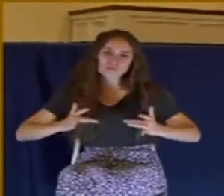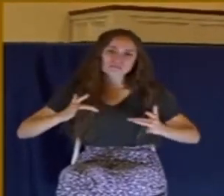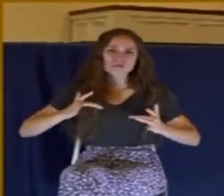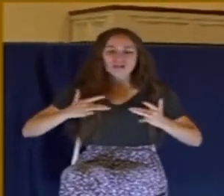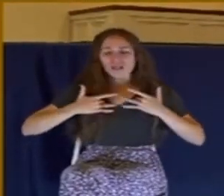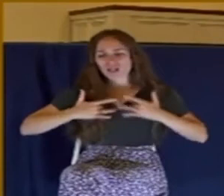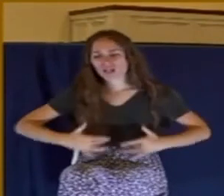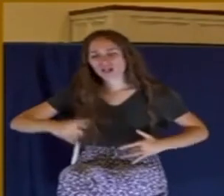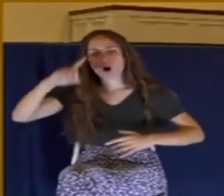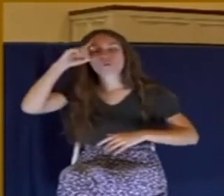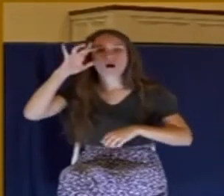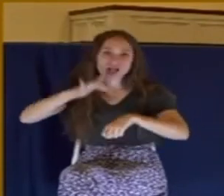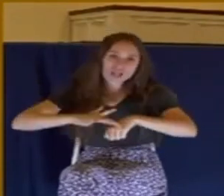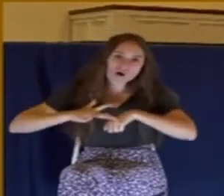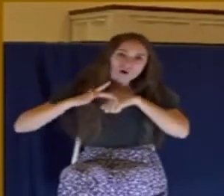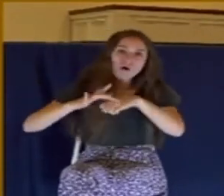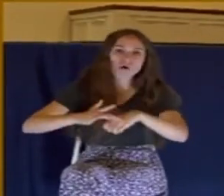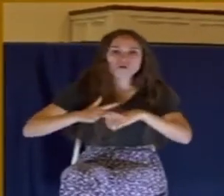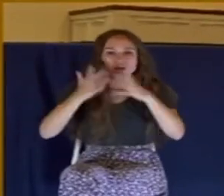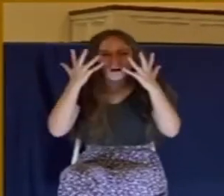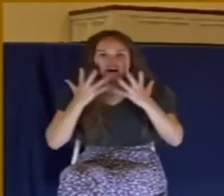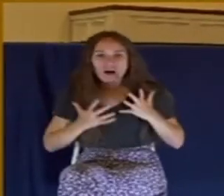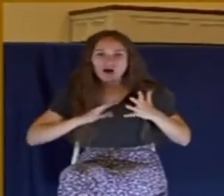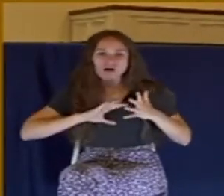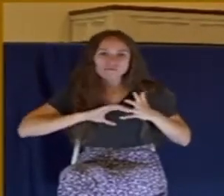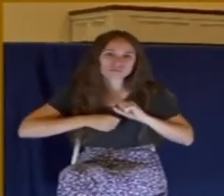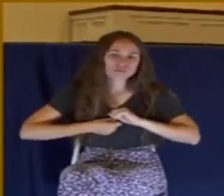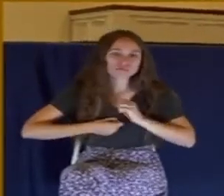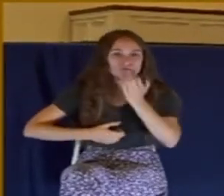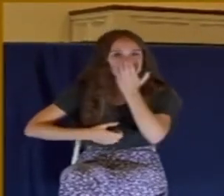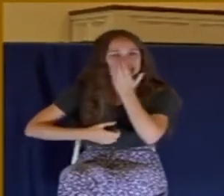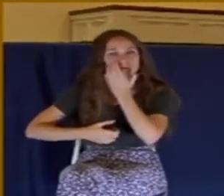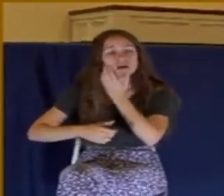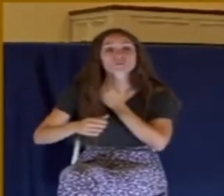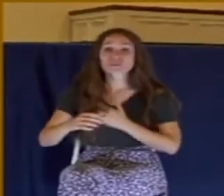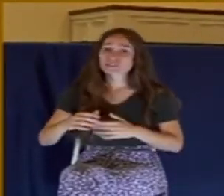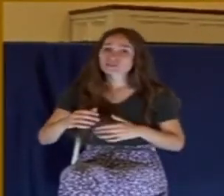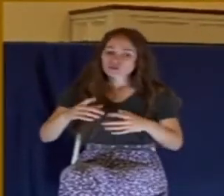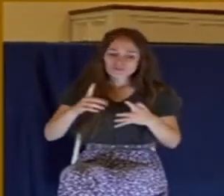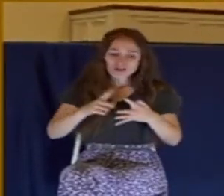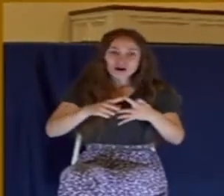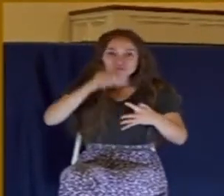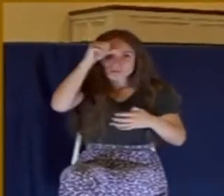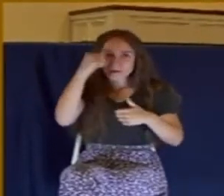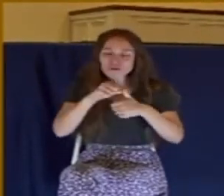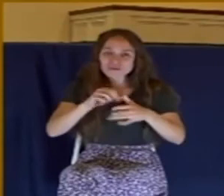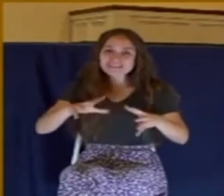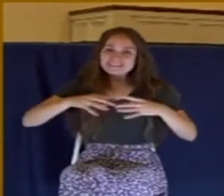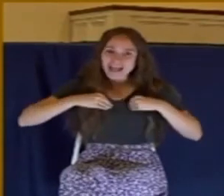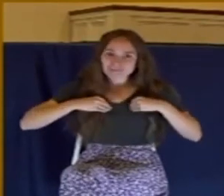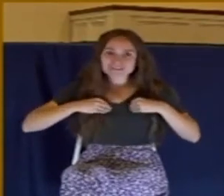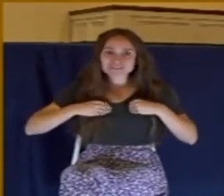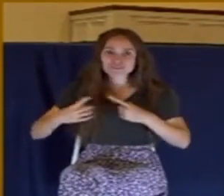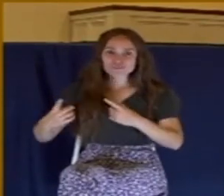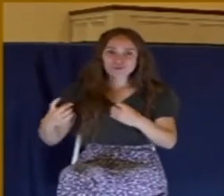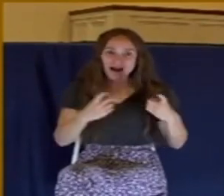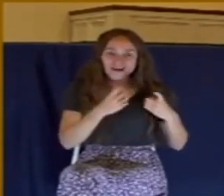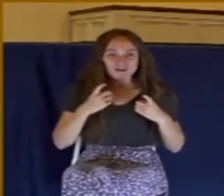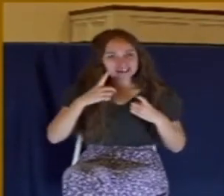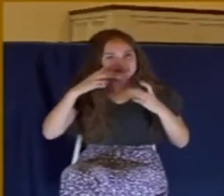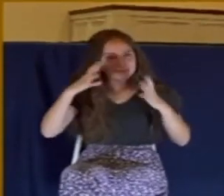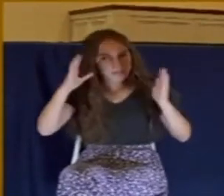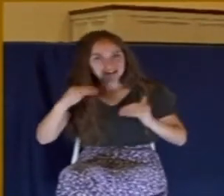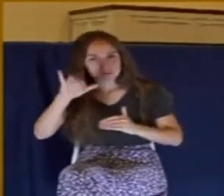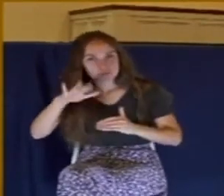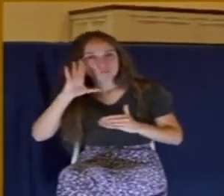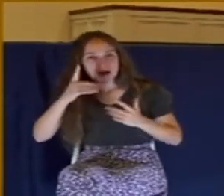Don't treat trials like they're strangers. Expect it. Embrace it. God's embrace the product of what he's doing.